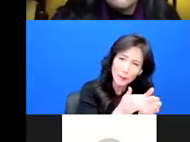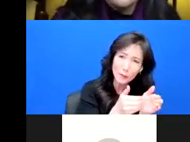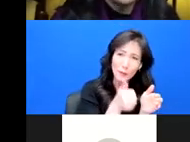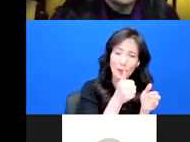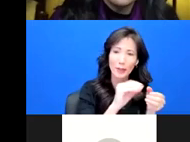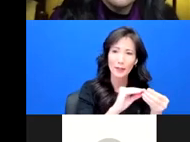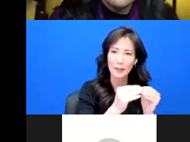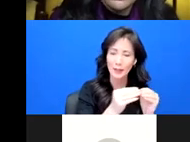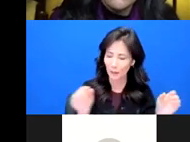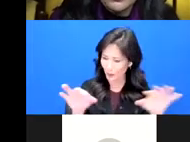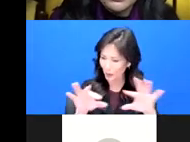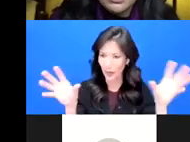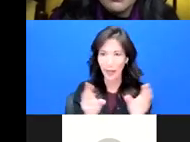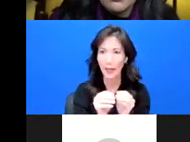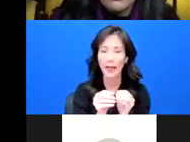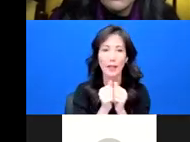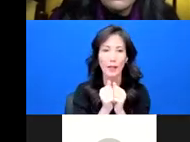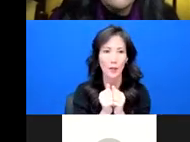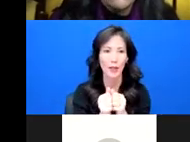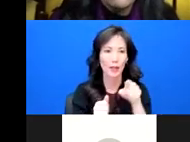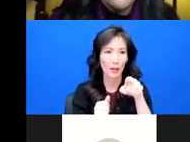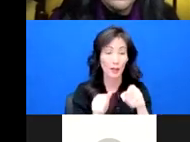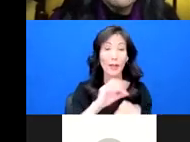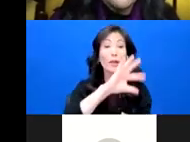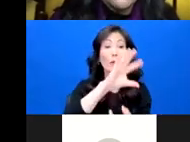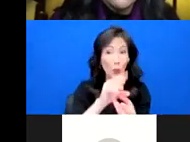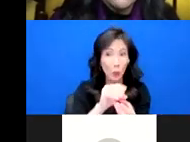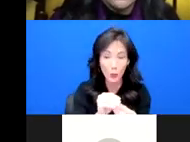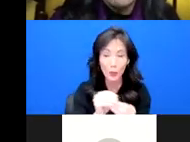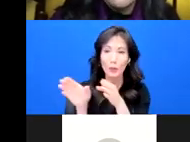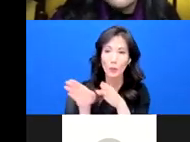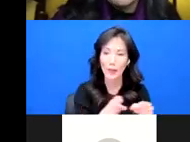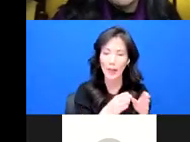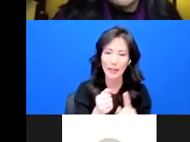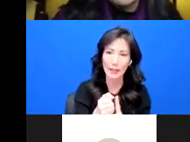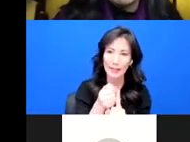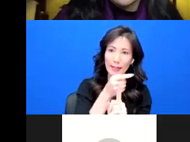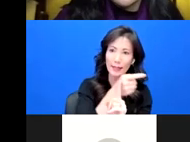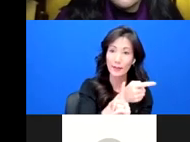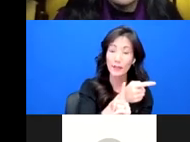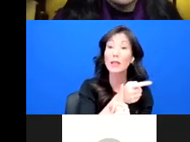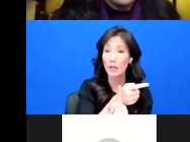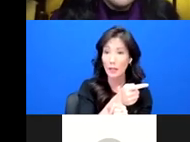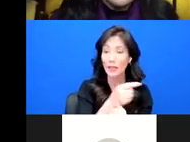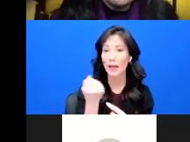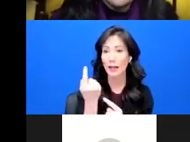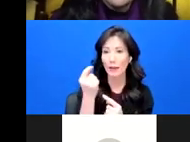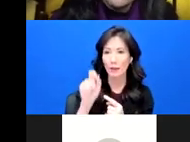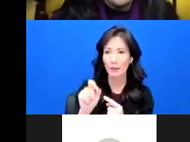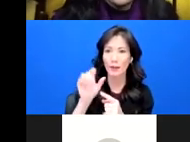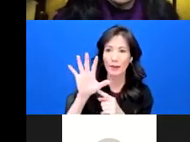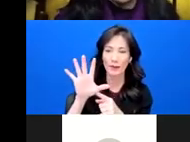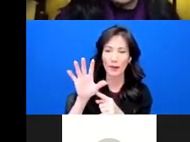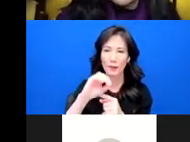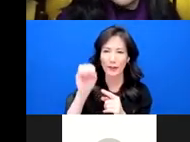current lines with the 2020 data, we have a total plan deviation of 11.5%. And again, we